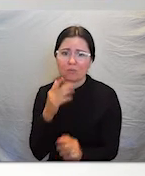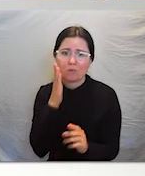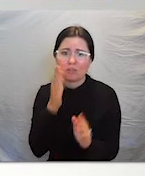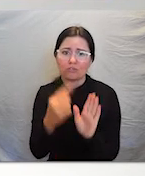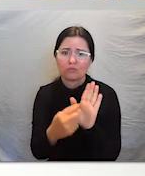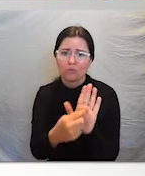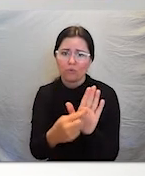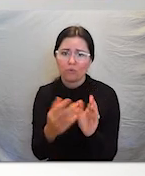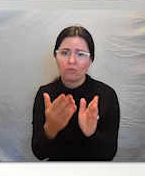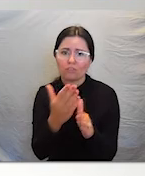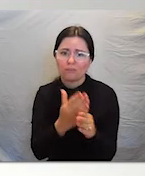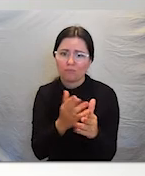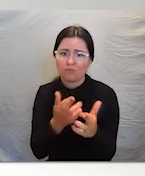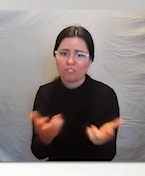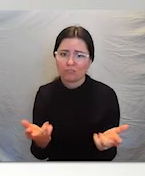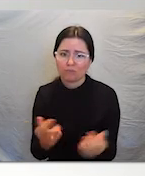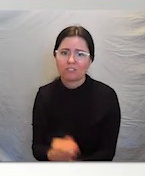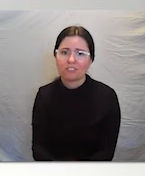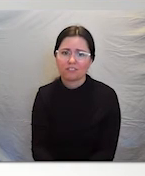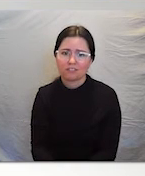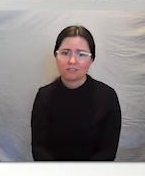can be helpful too.